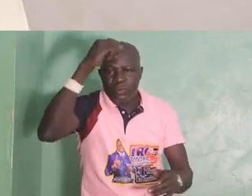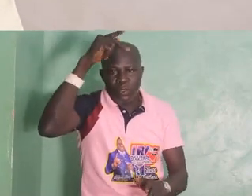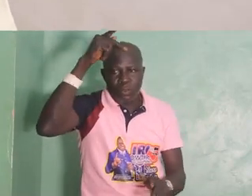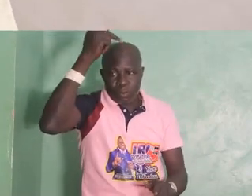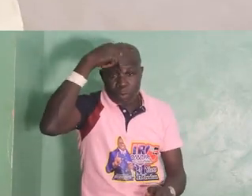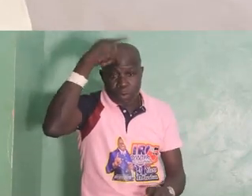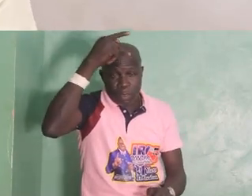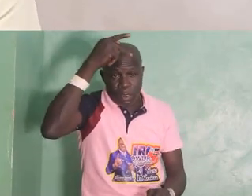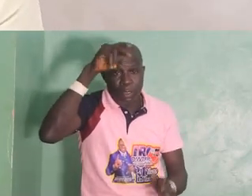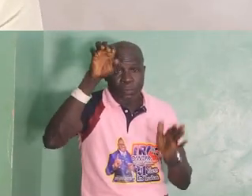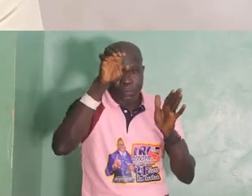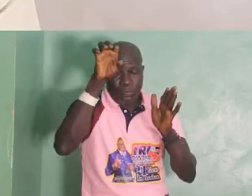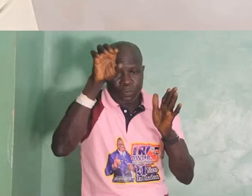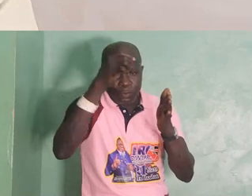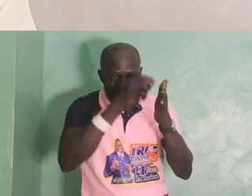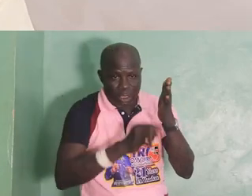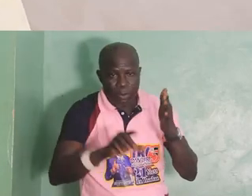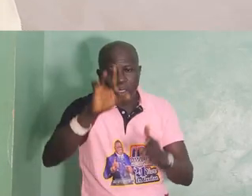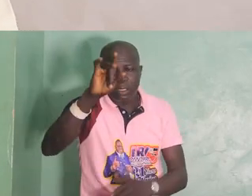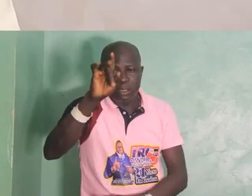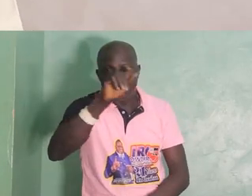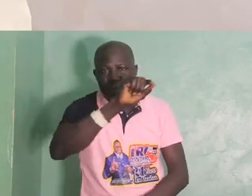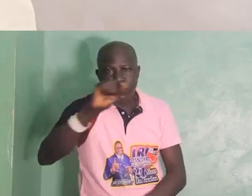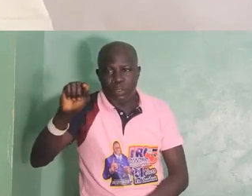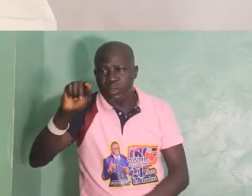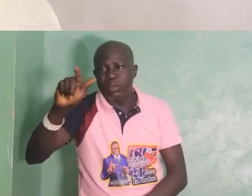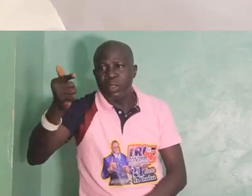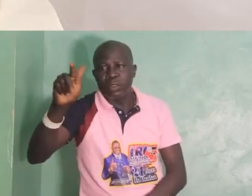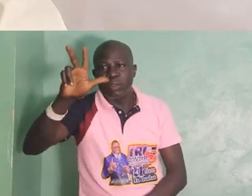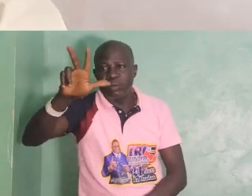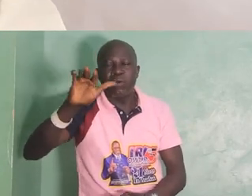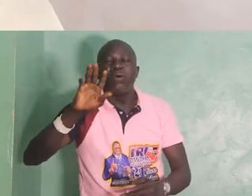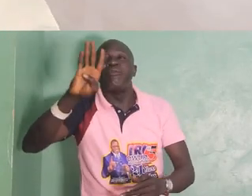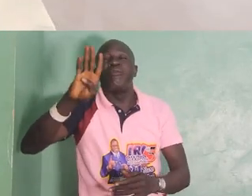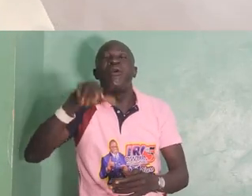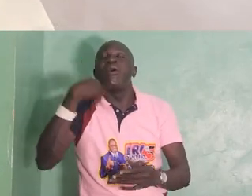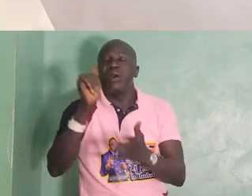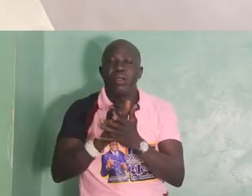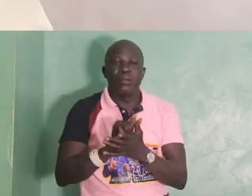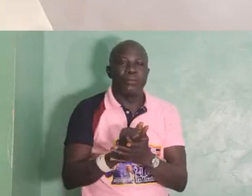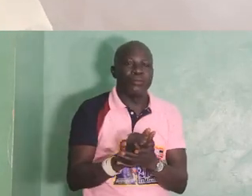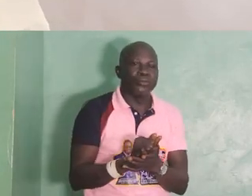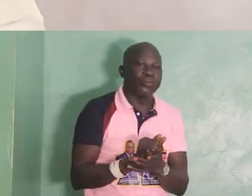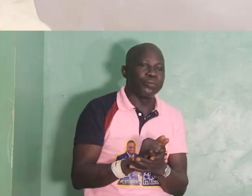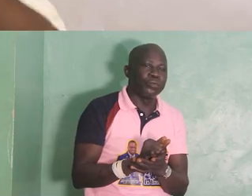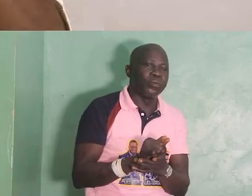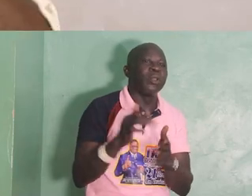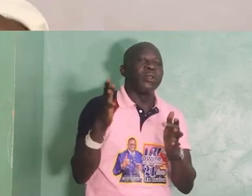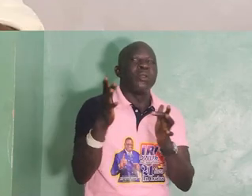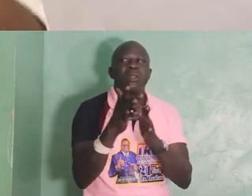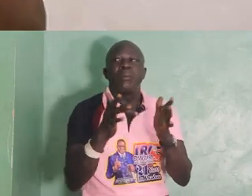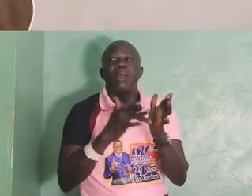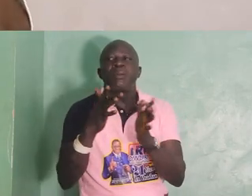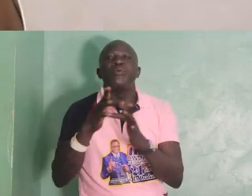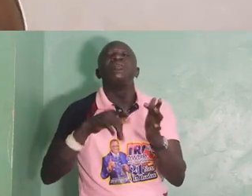Proverbs chapter 18 verse 24. What does it say? Eniyan kan ti o ni ore pupo. Bi belu wi